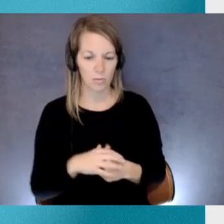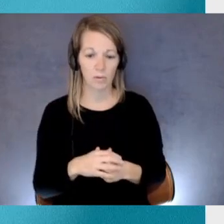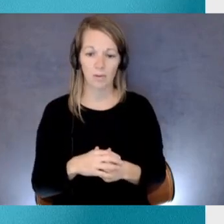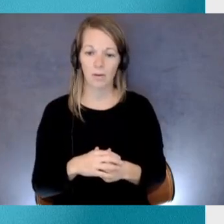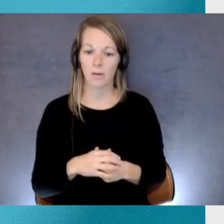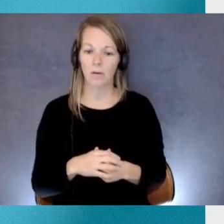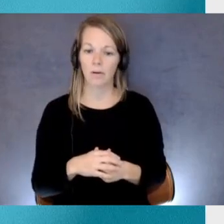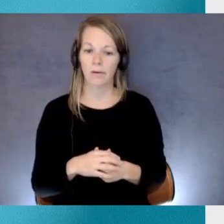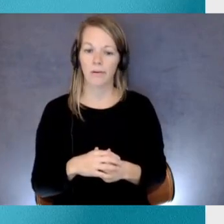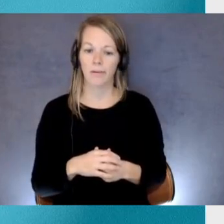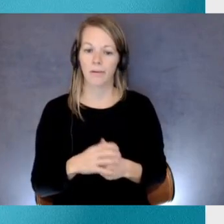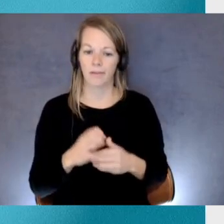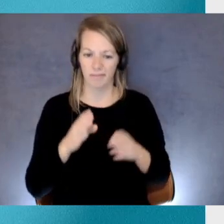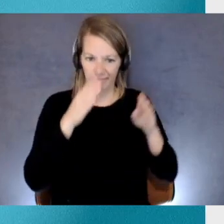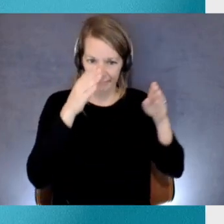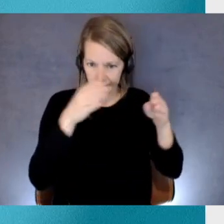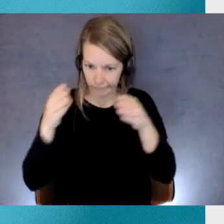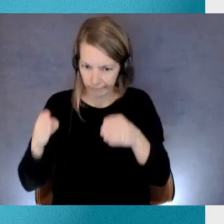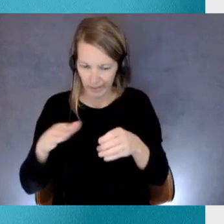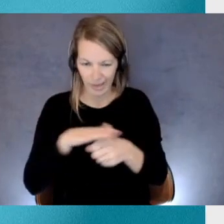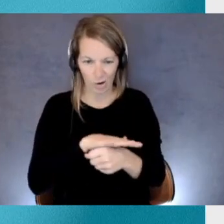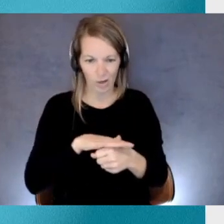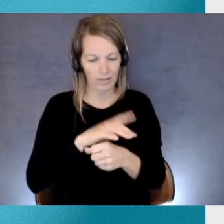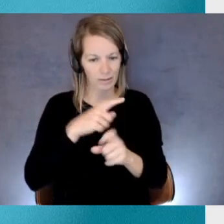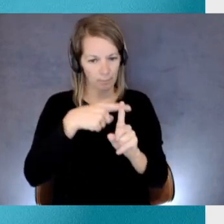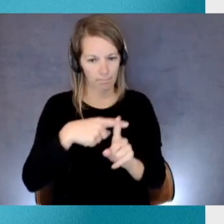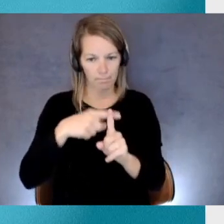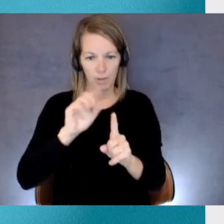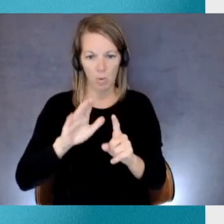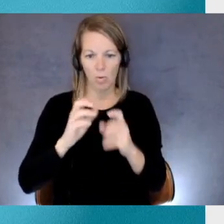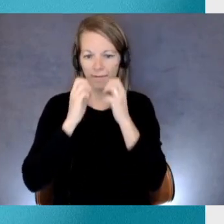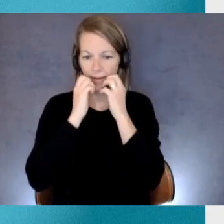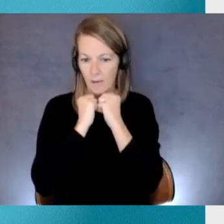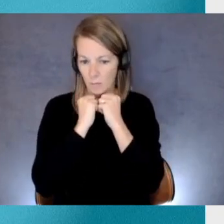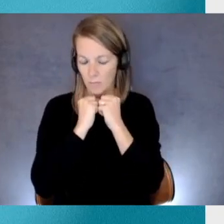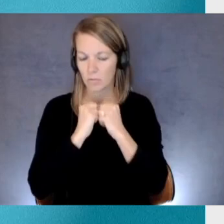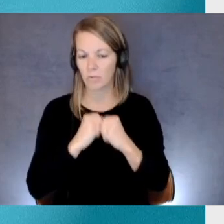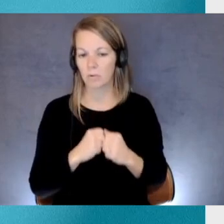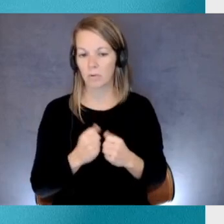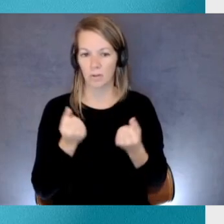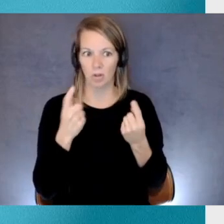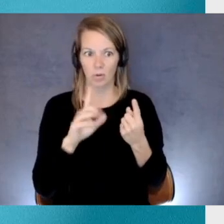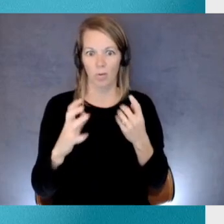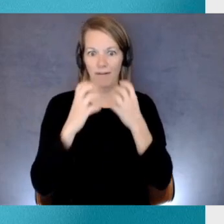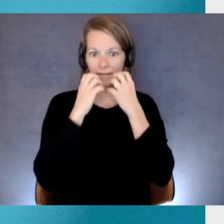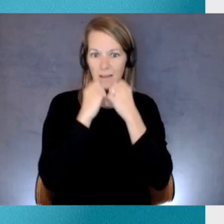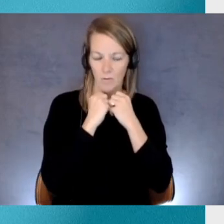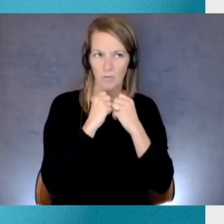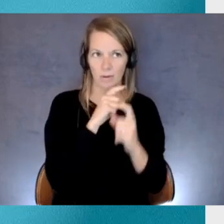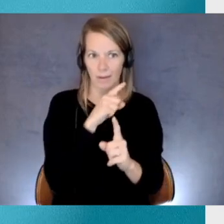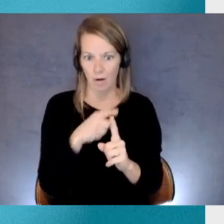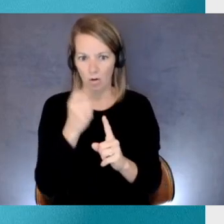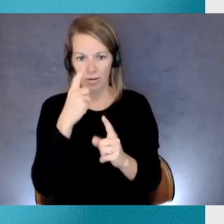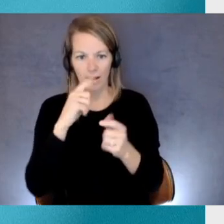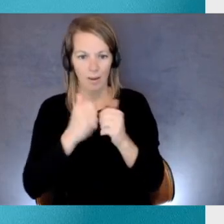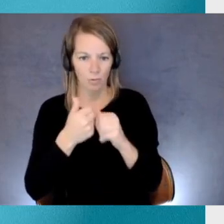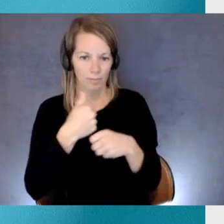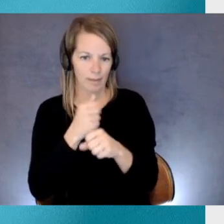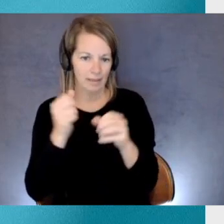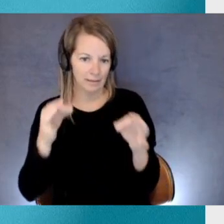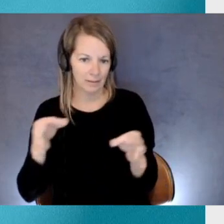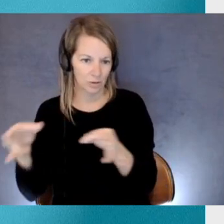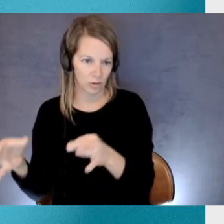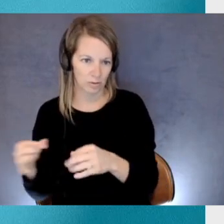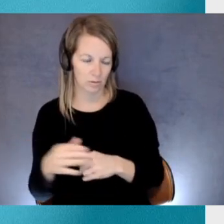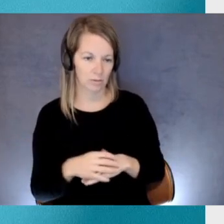focusing on the areas that really zero in on what our values. And understanding our values, of course, is a step towards really understanding how to make decisions and